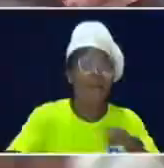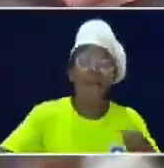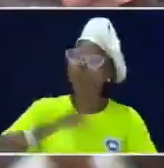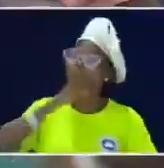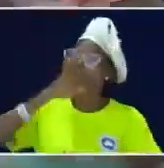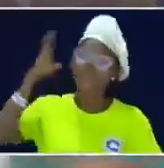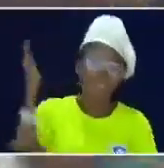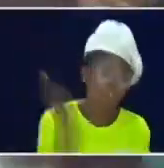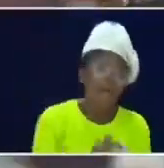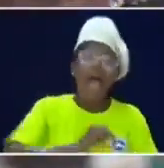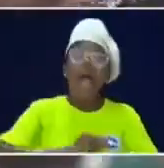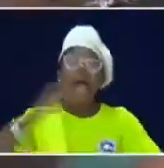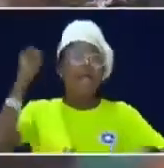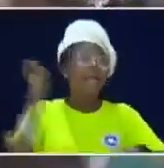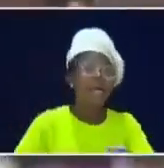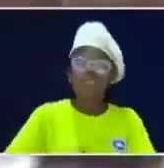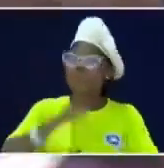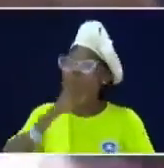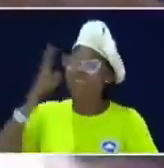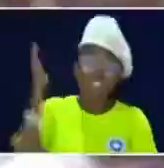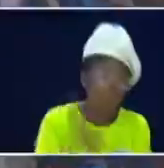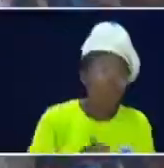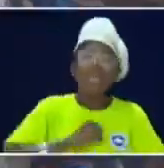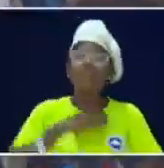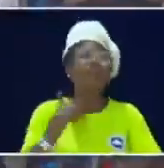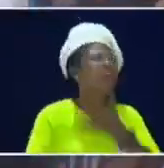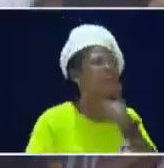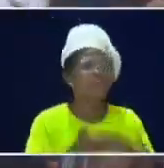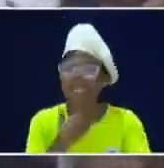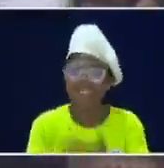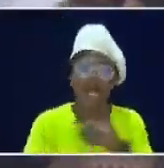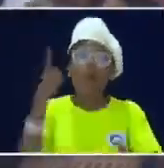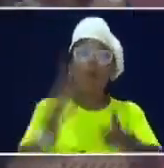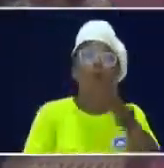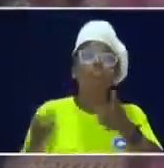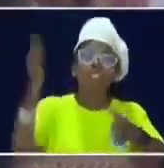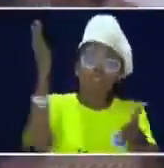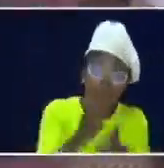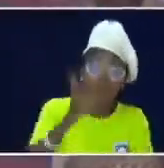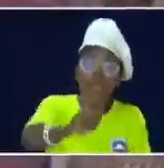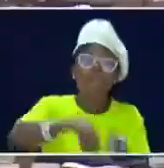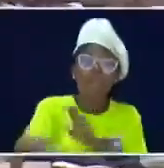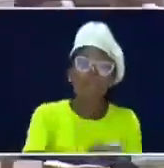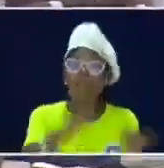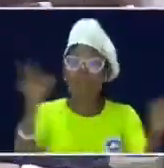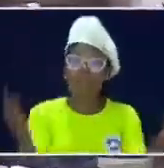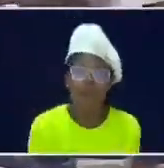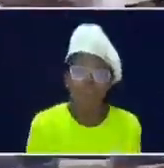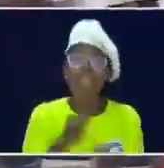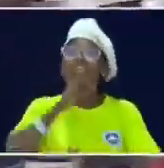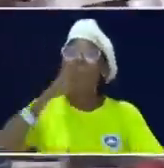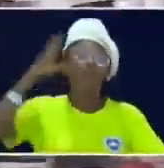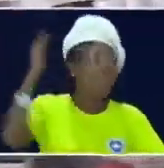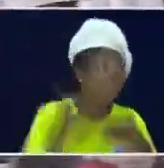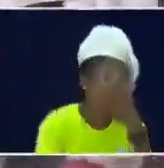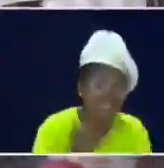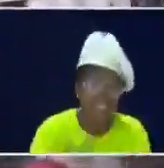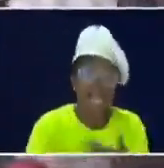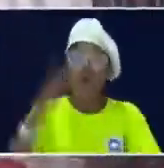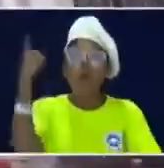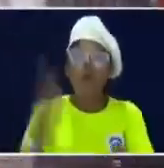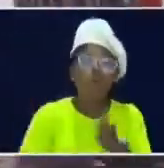It doesn't matter what stop men in my family. I am unstoppable. It doesn't matter what stop women in my family. I